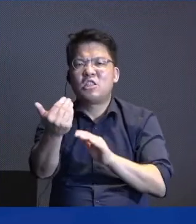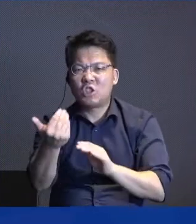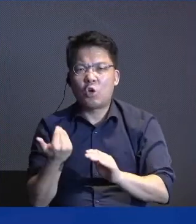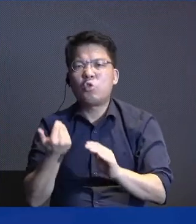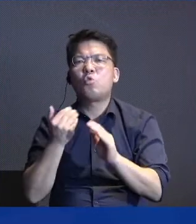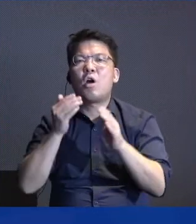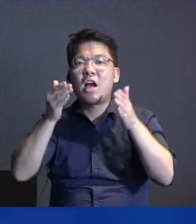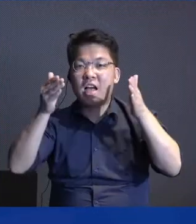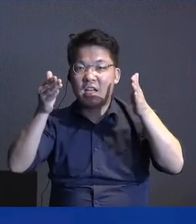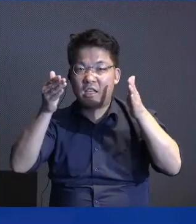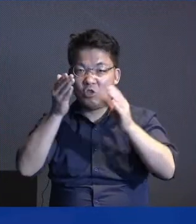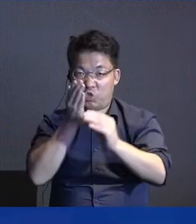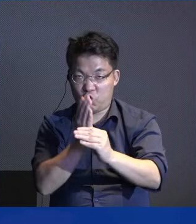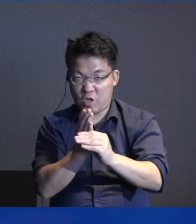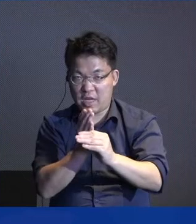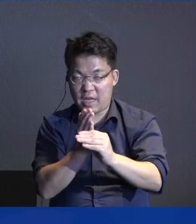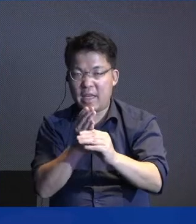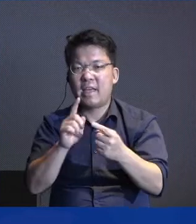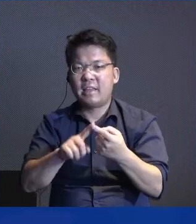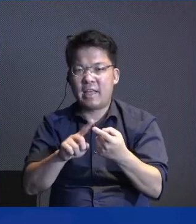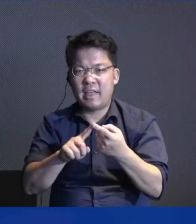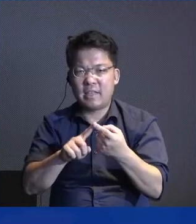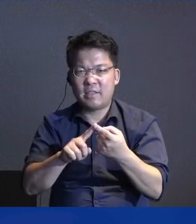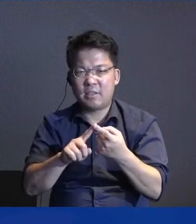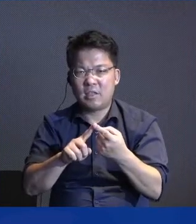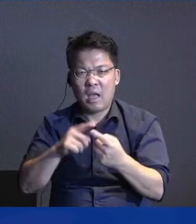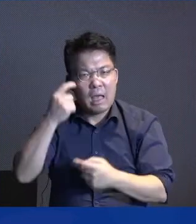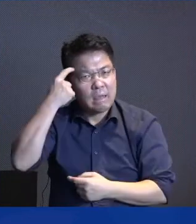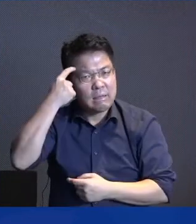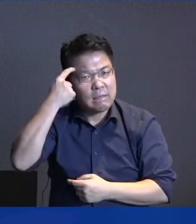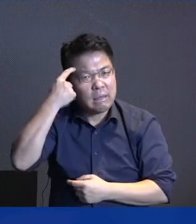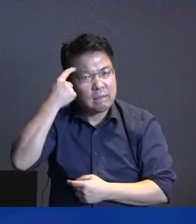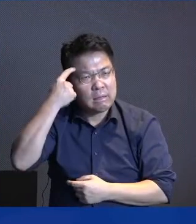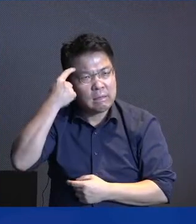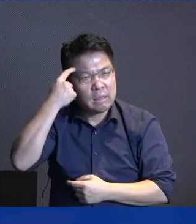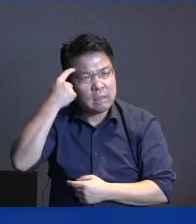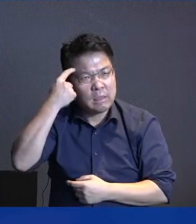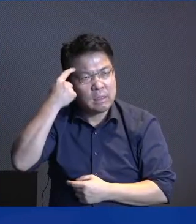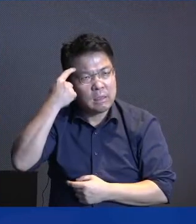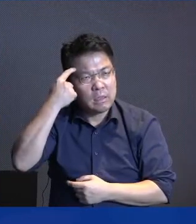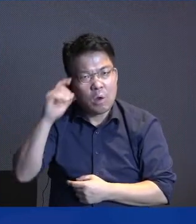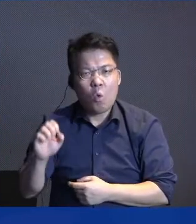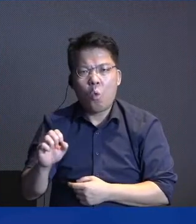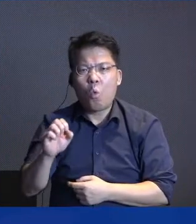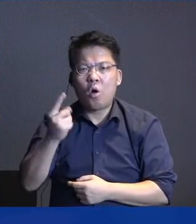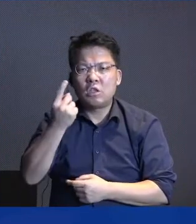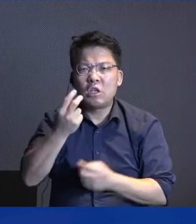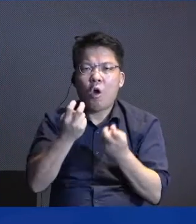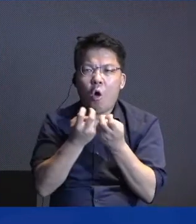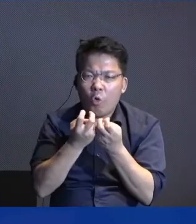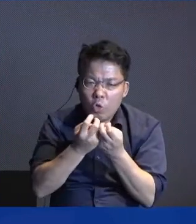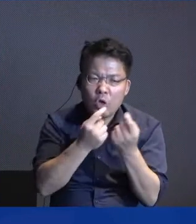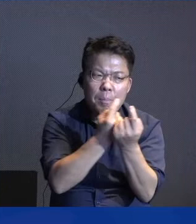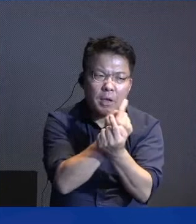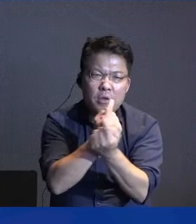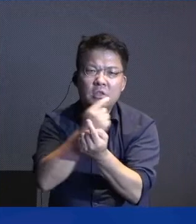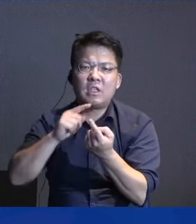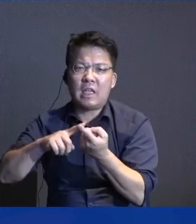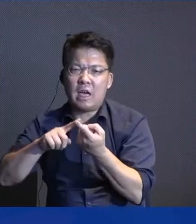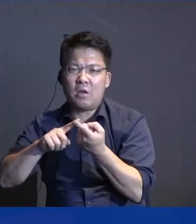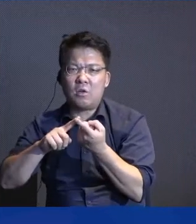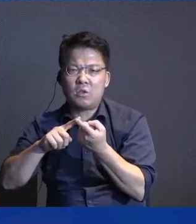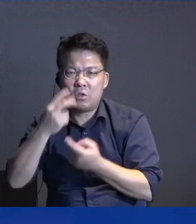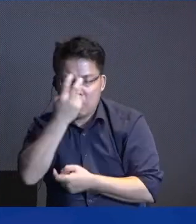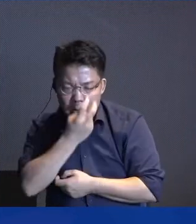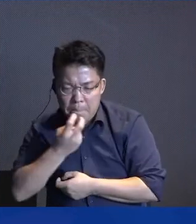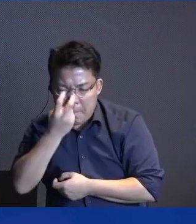older adults, there are a few considerations I would like to lay out today. First, it is important